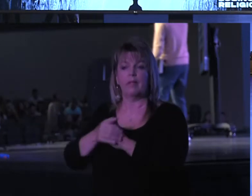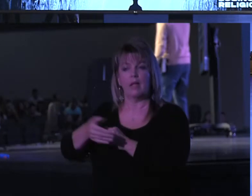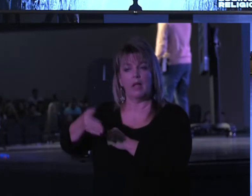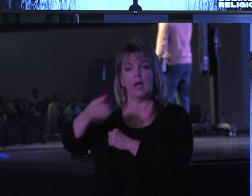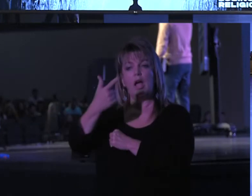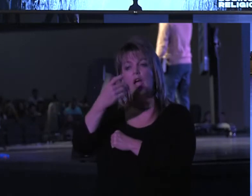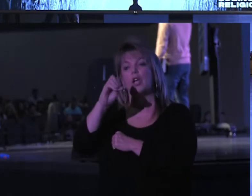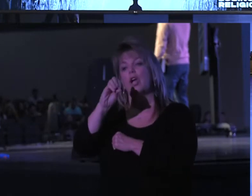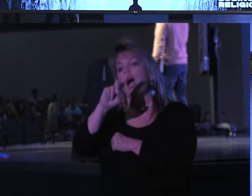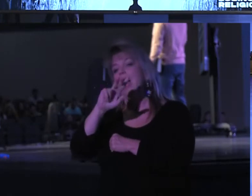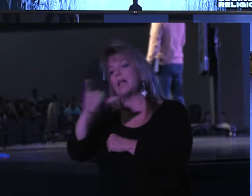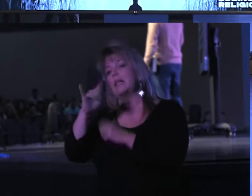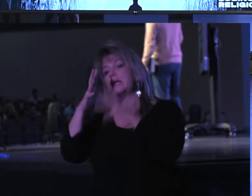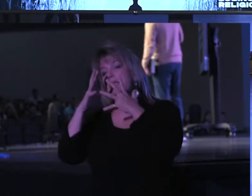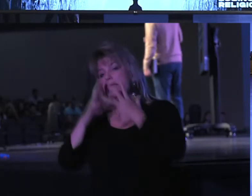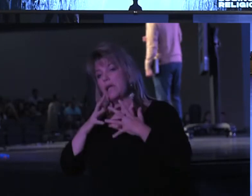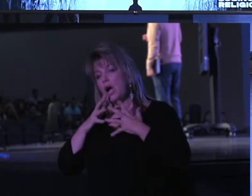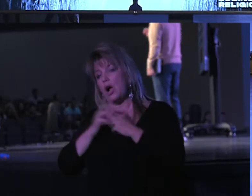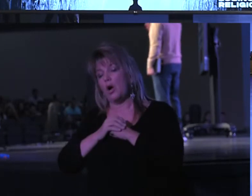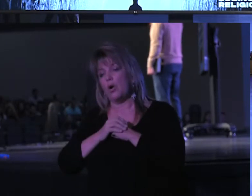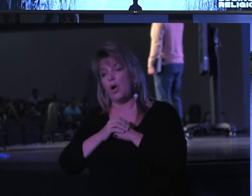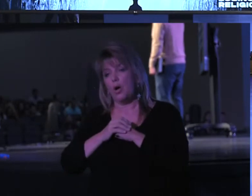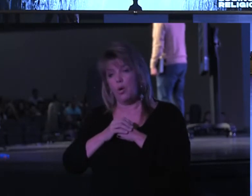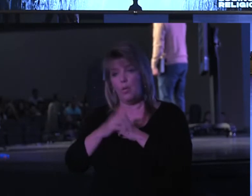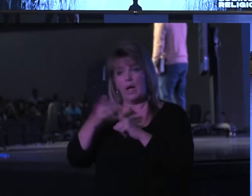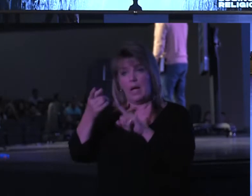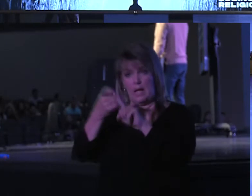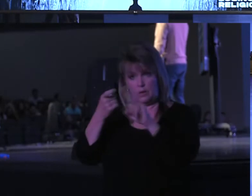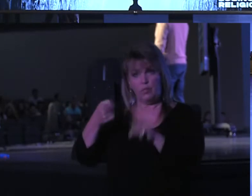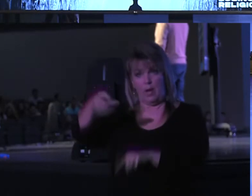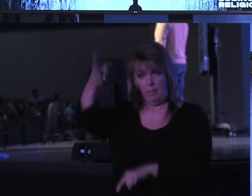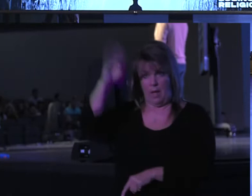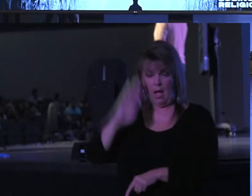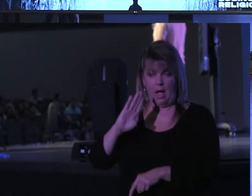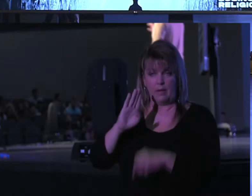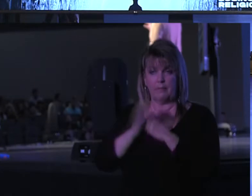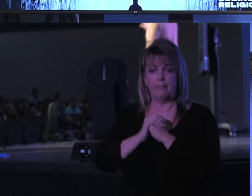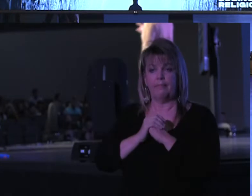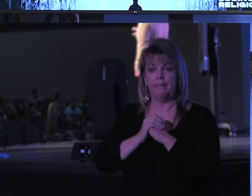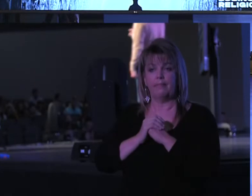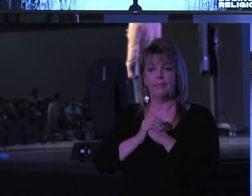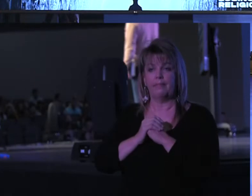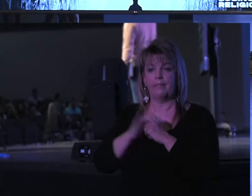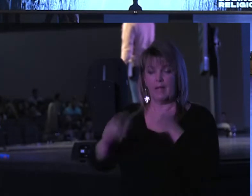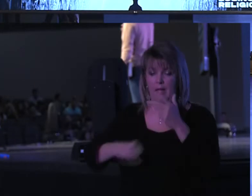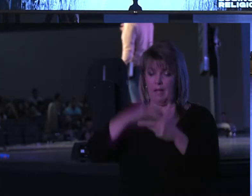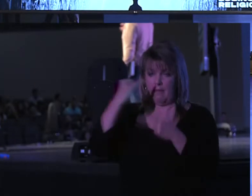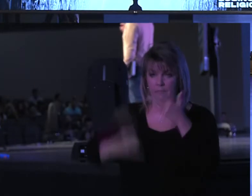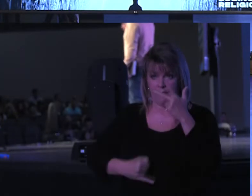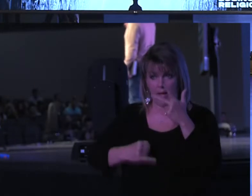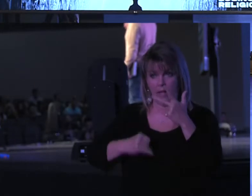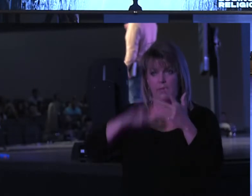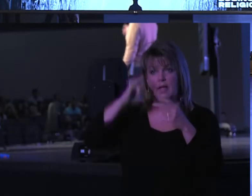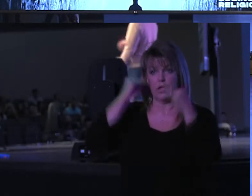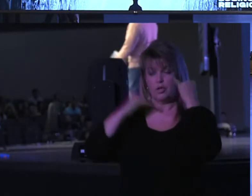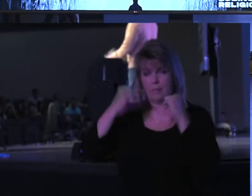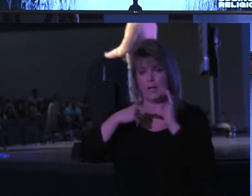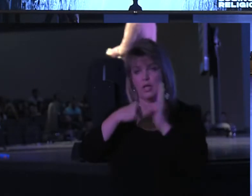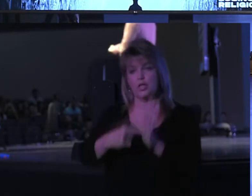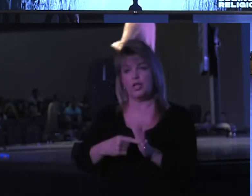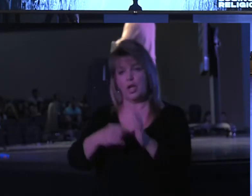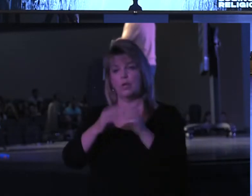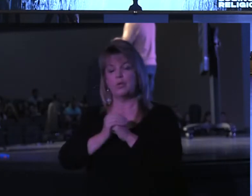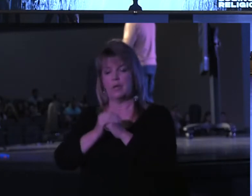Godly sorrow is from God. But finally, Jeremiah shows us the